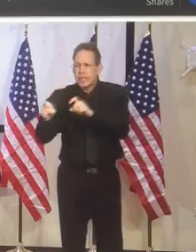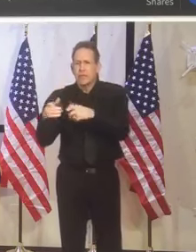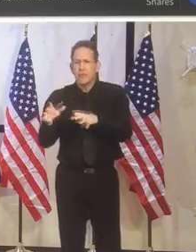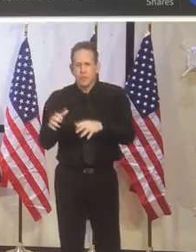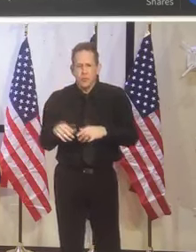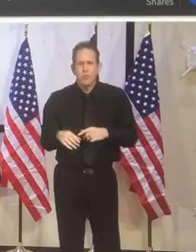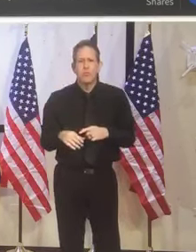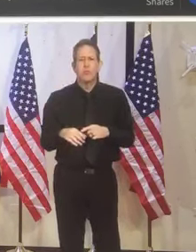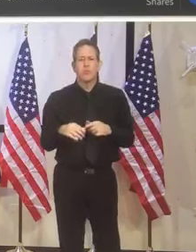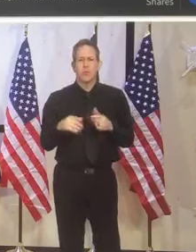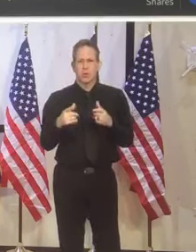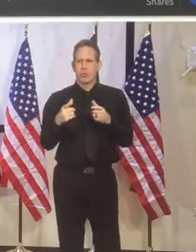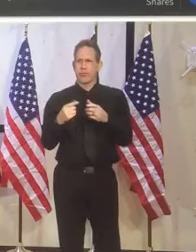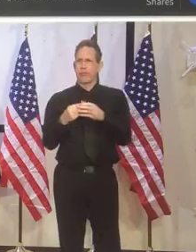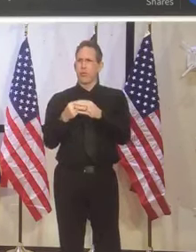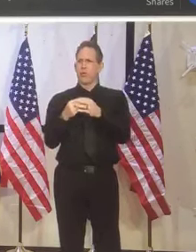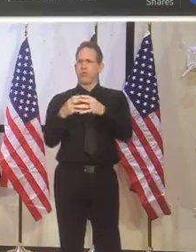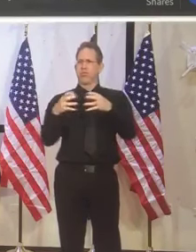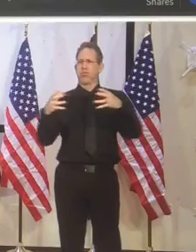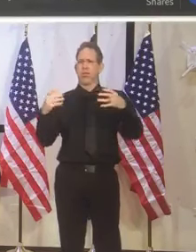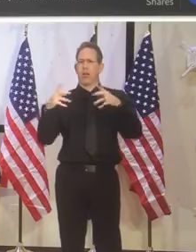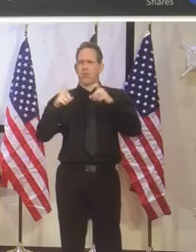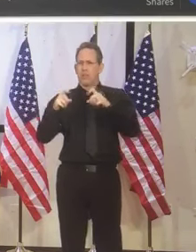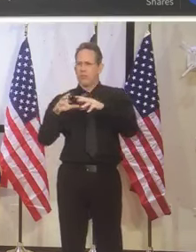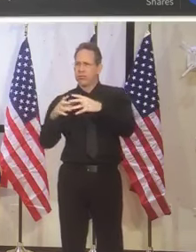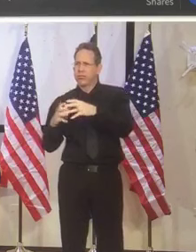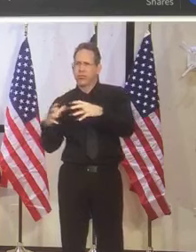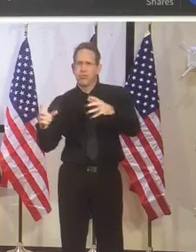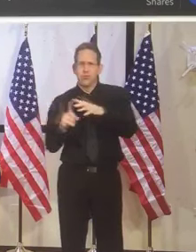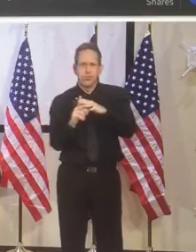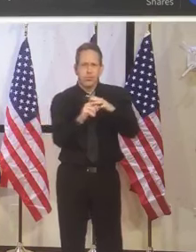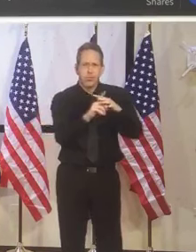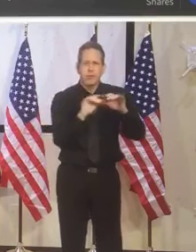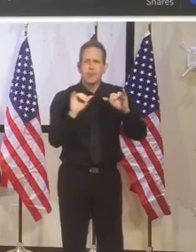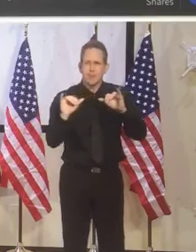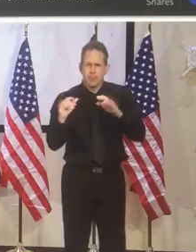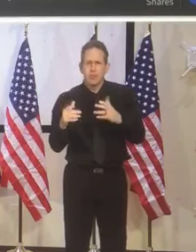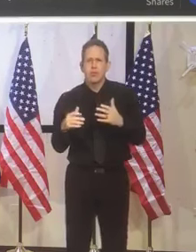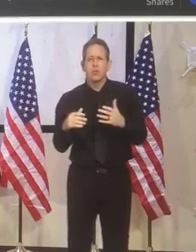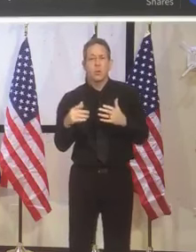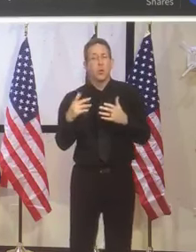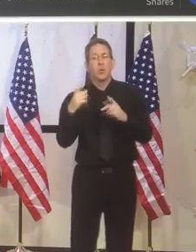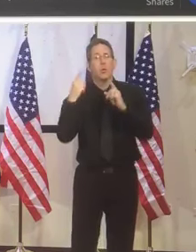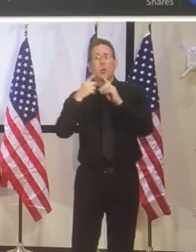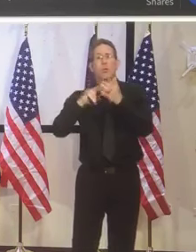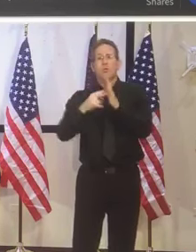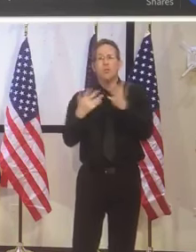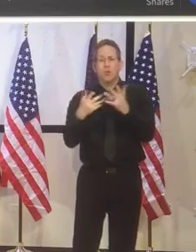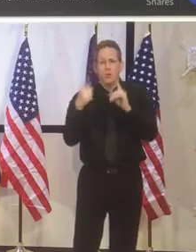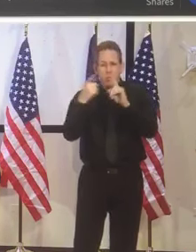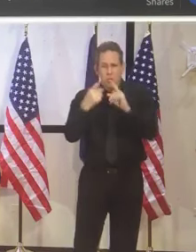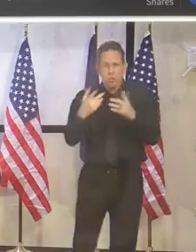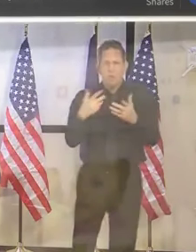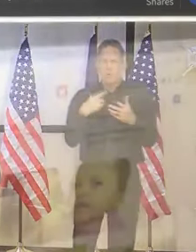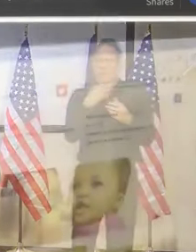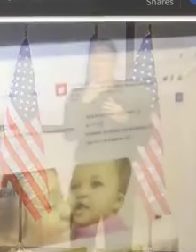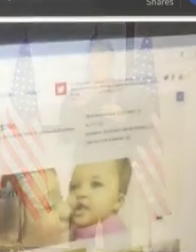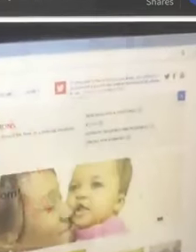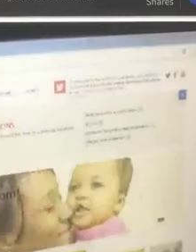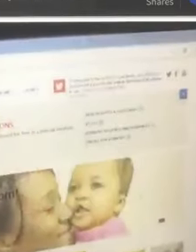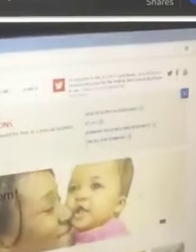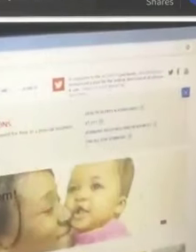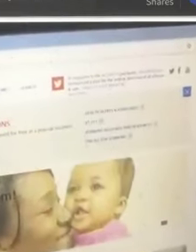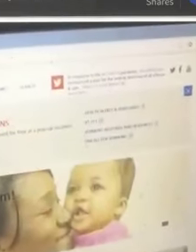state. So at some point, the objective is that everybody that wants a test will get a test.